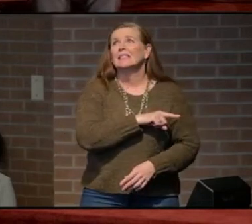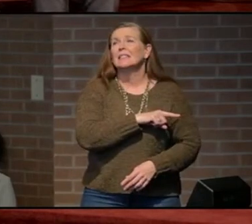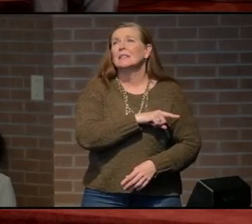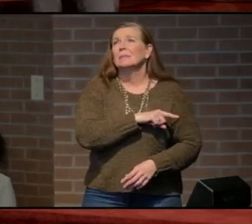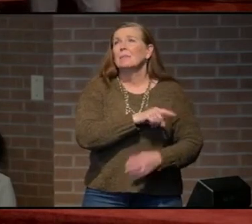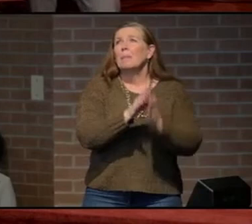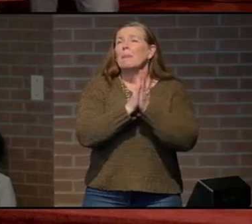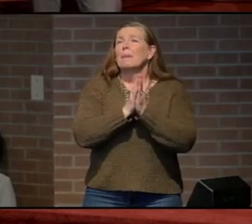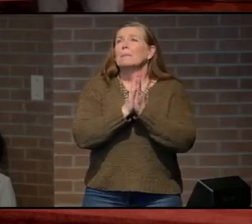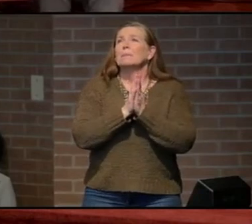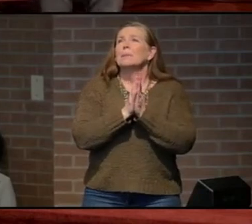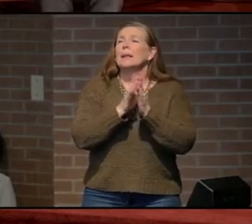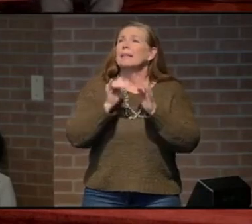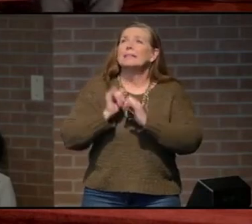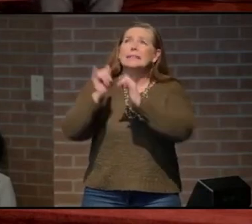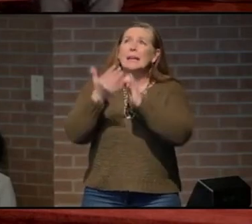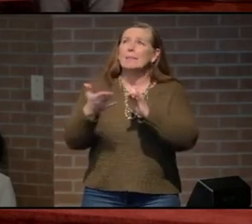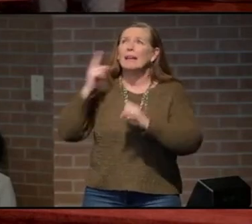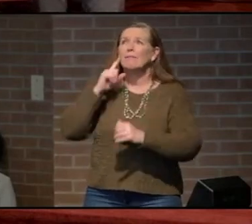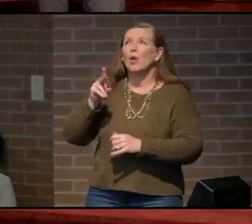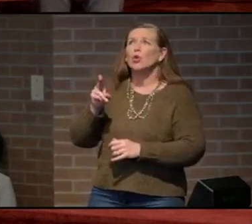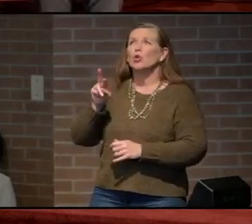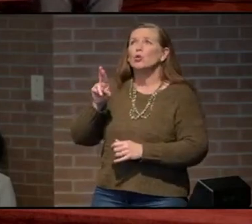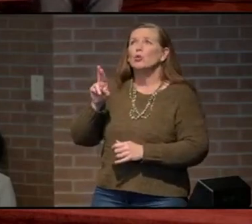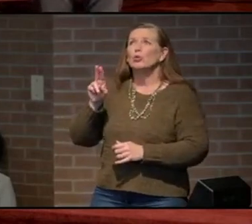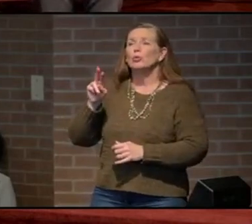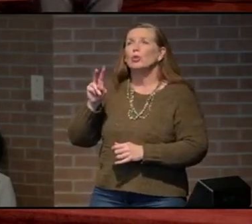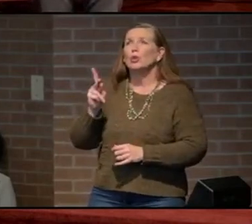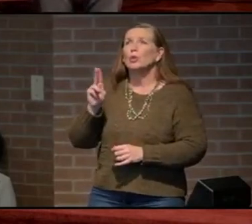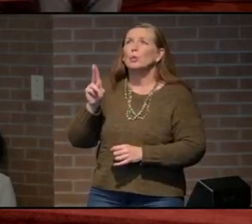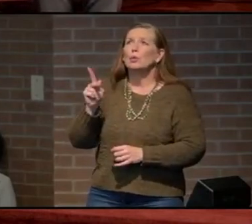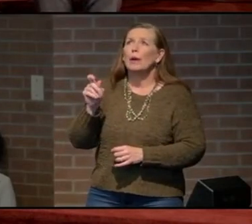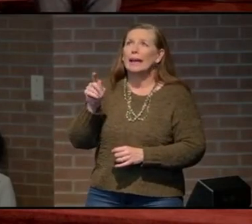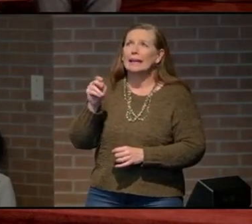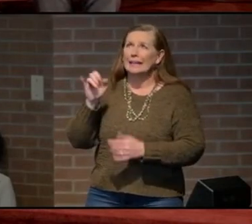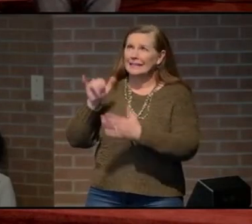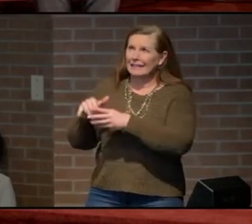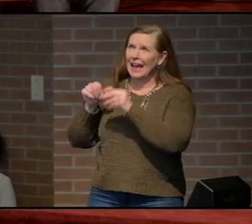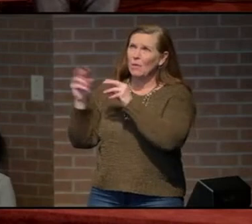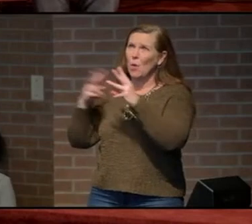We pray for the same thing in Ukraine, as that war continues to drag on.